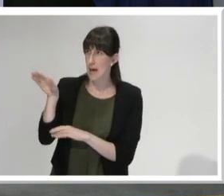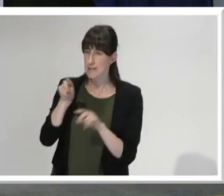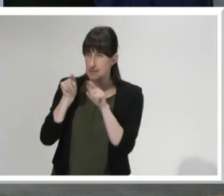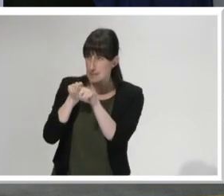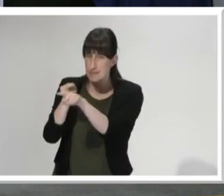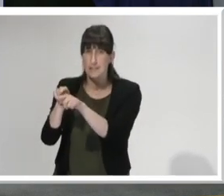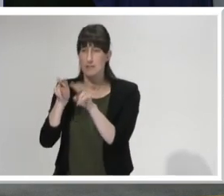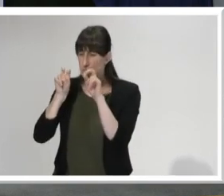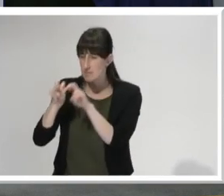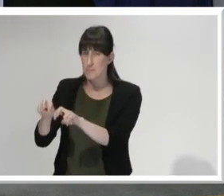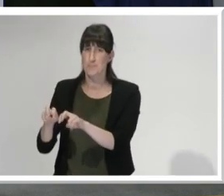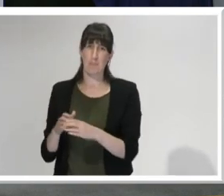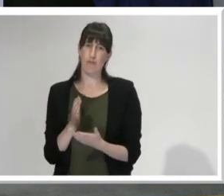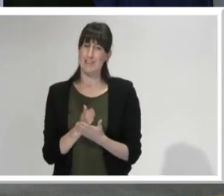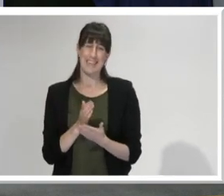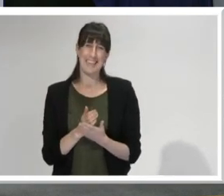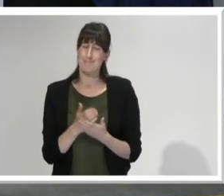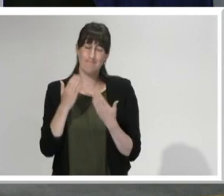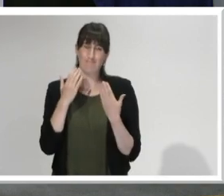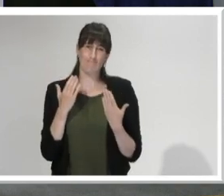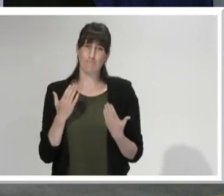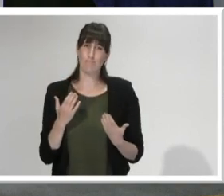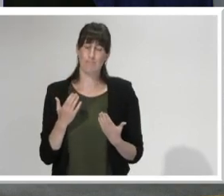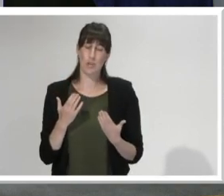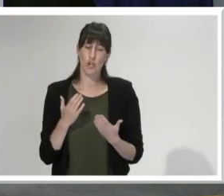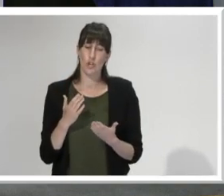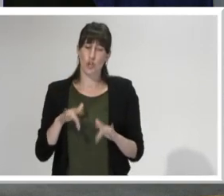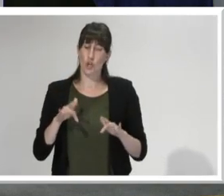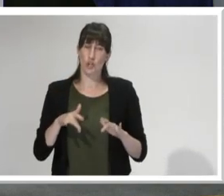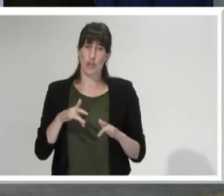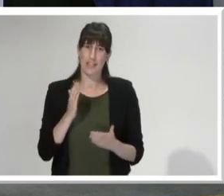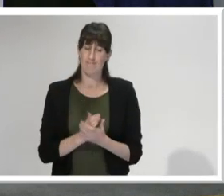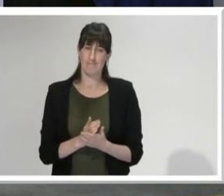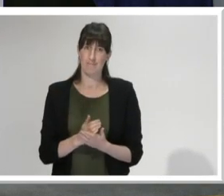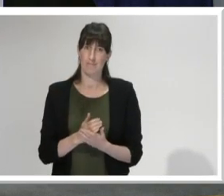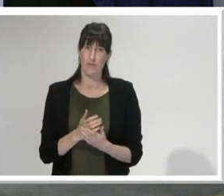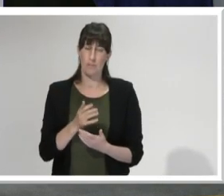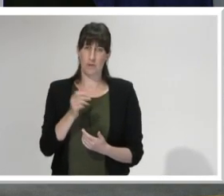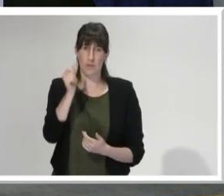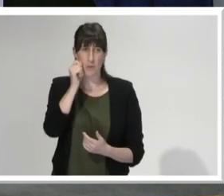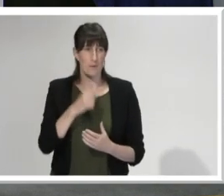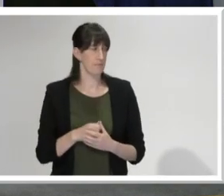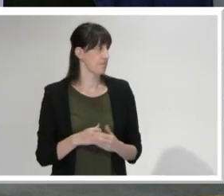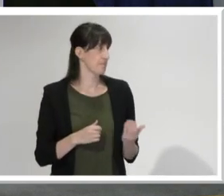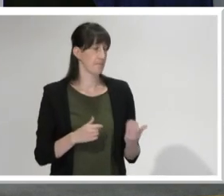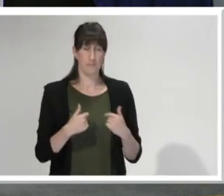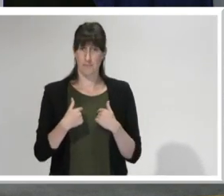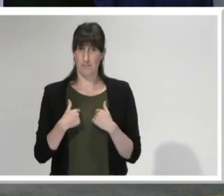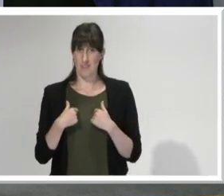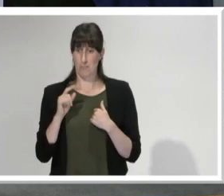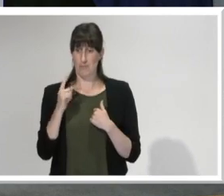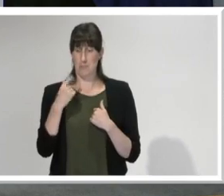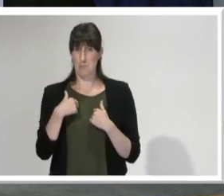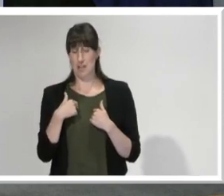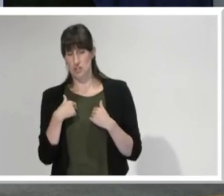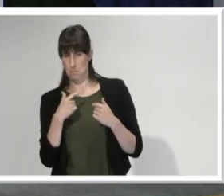100% certain where the index case is. That's often, just from my layperson, having looked at a few clusters and